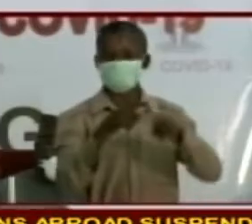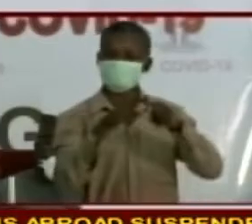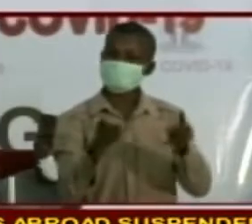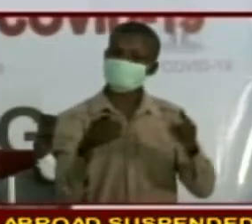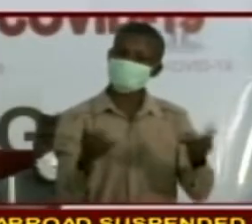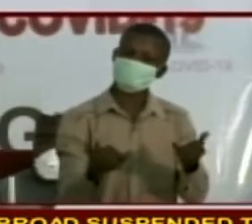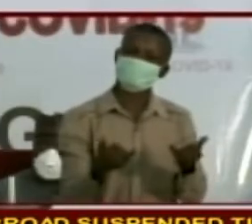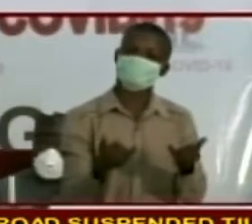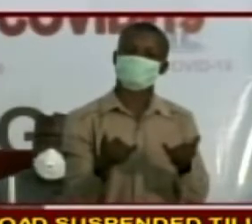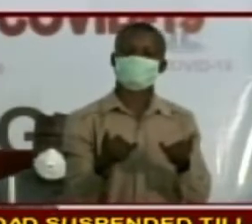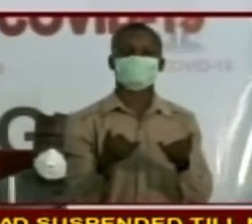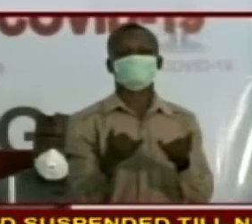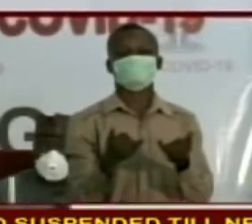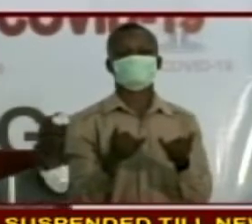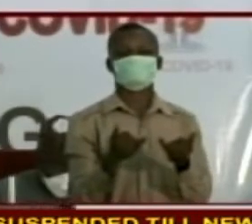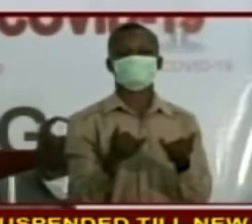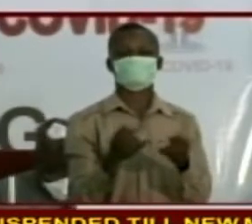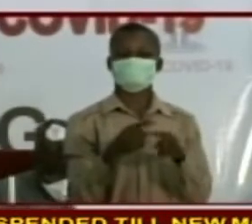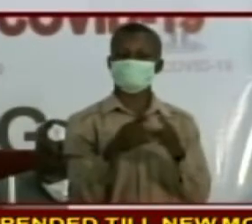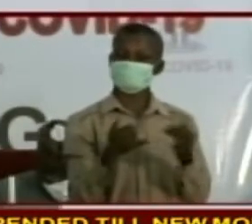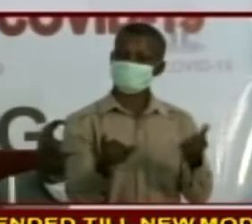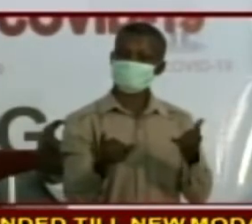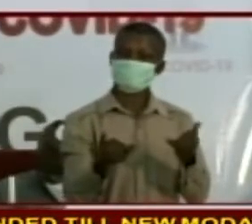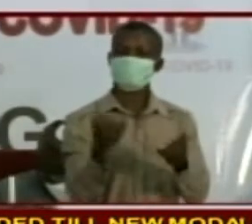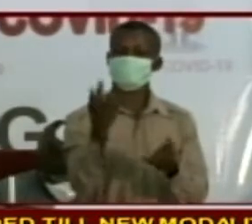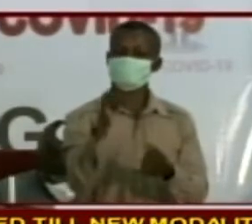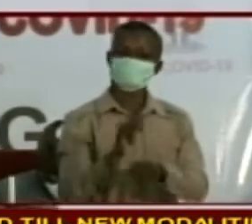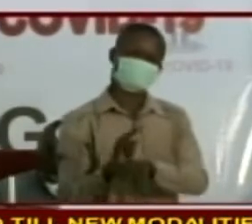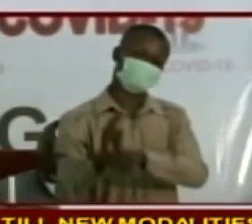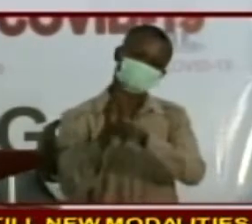that, the usual